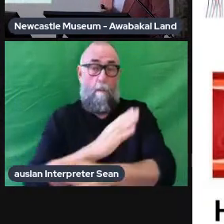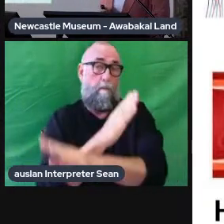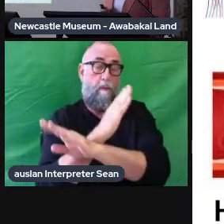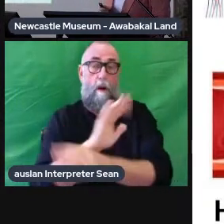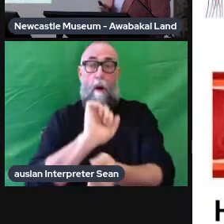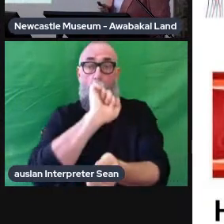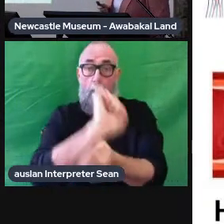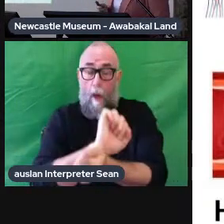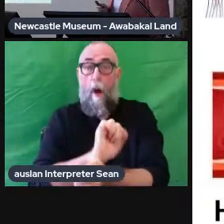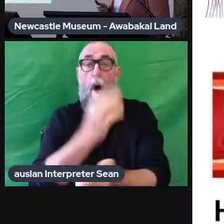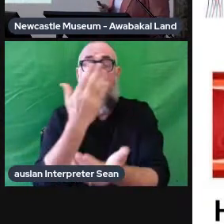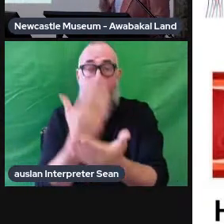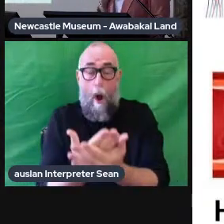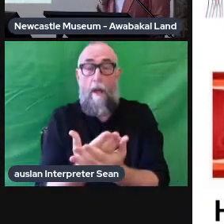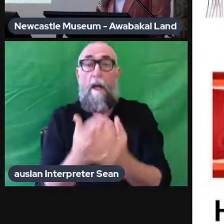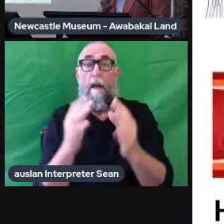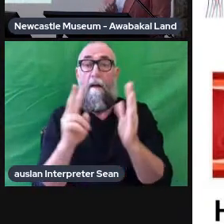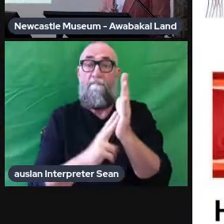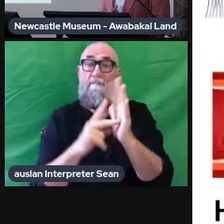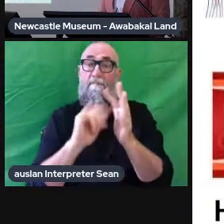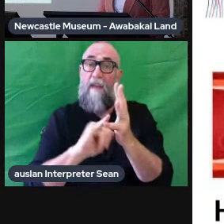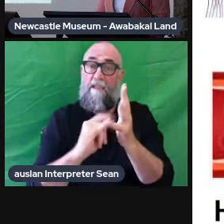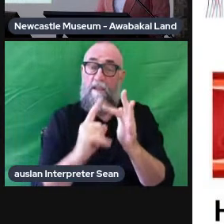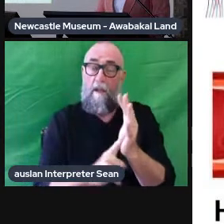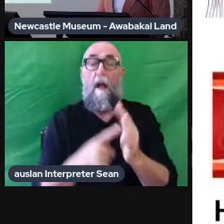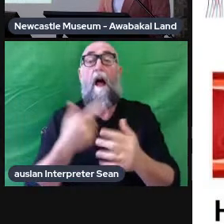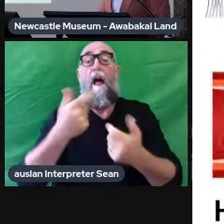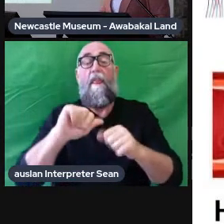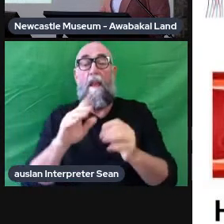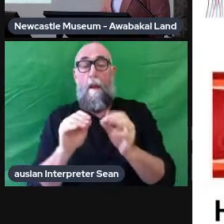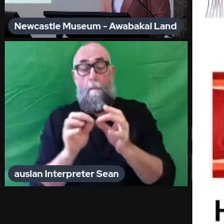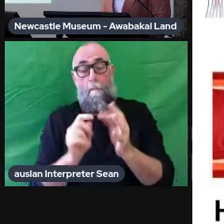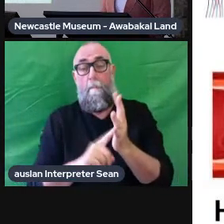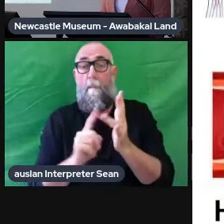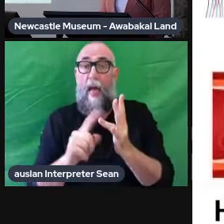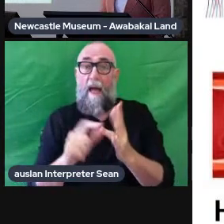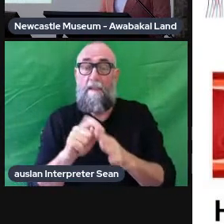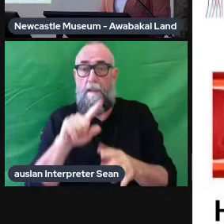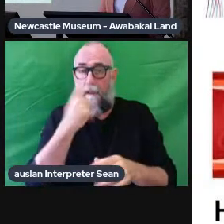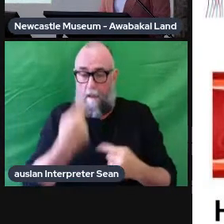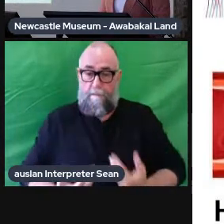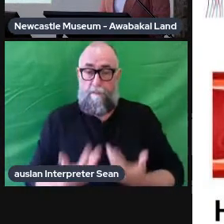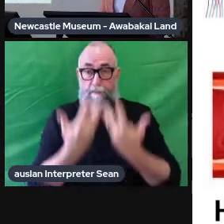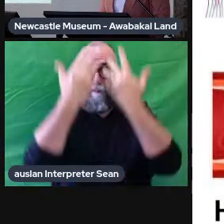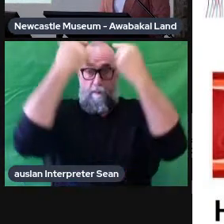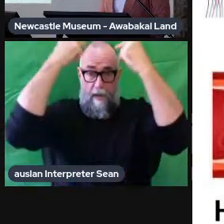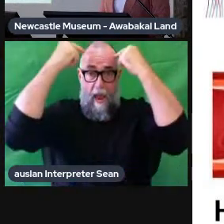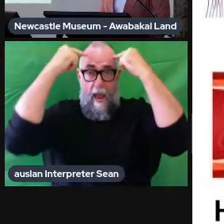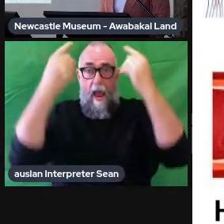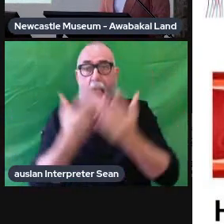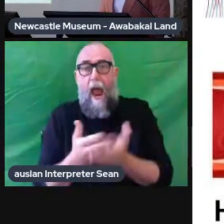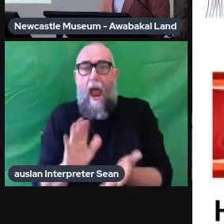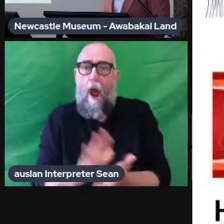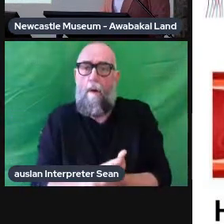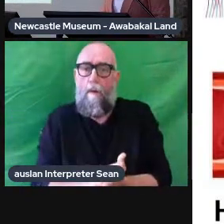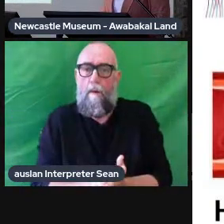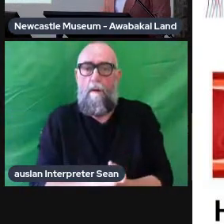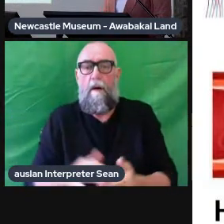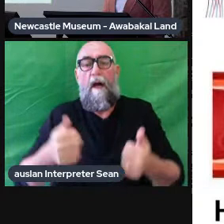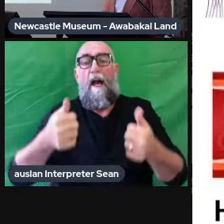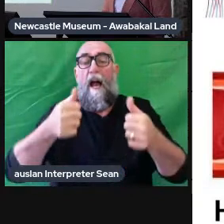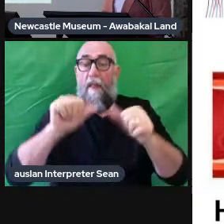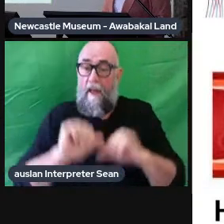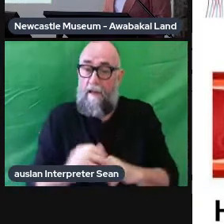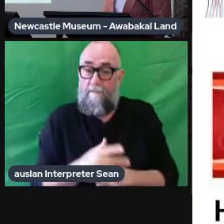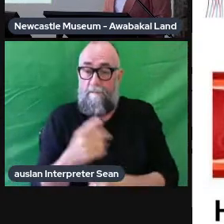to the brain cells. The third common risk factor is fatty deposits occurring within the blood vessels.